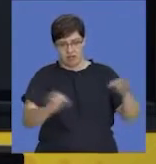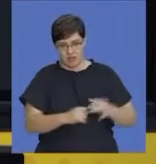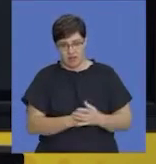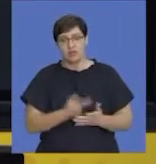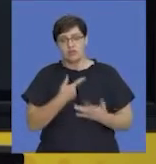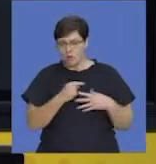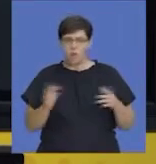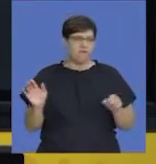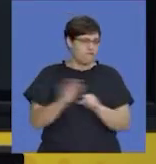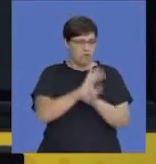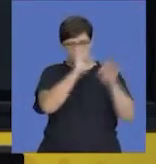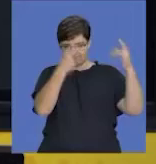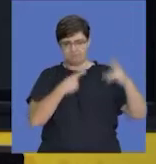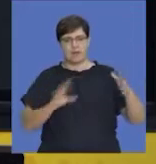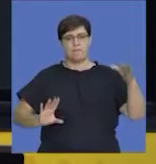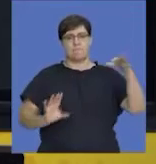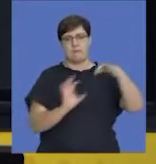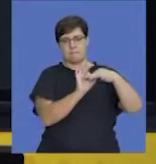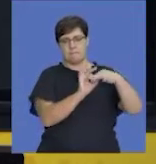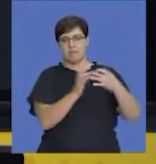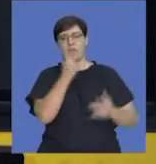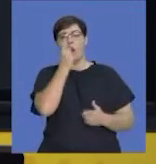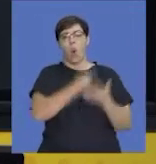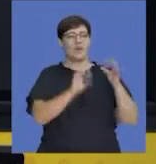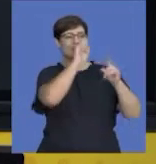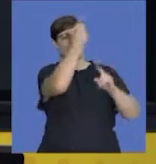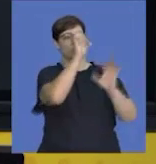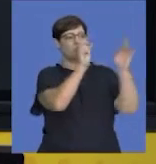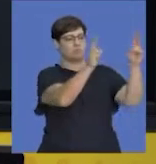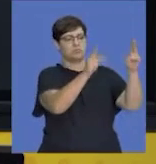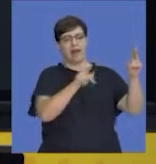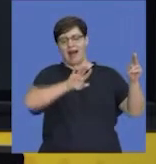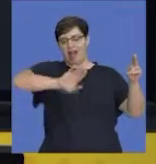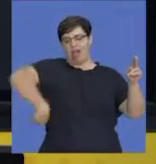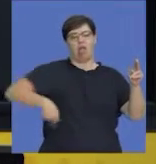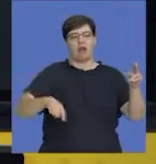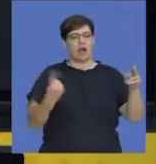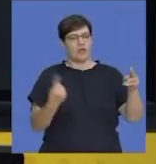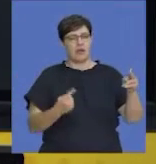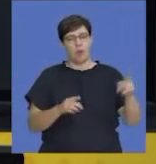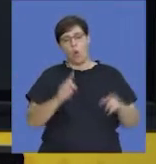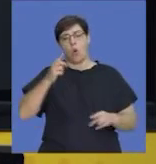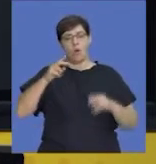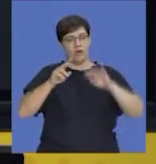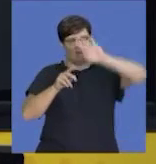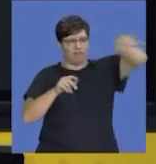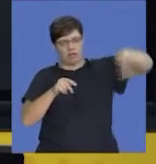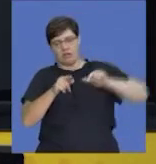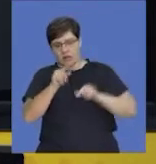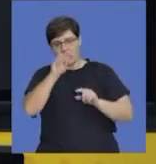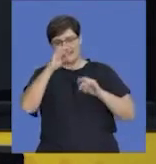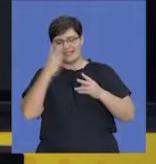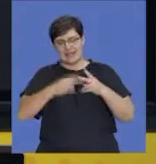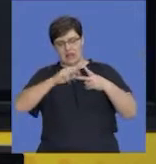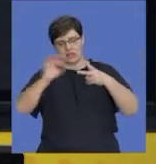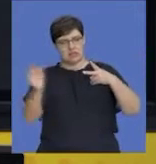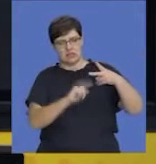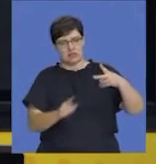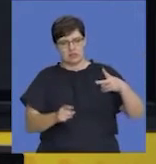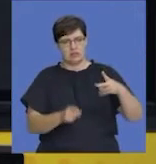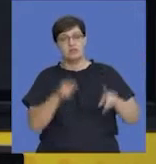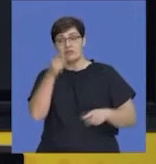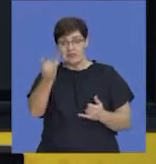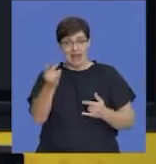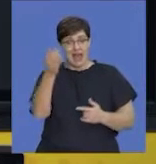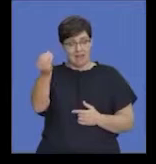you talk to the entire quotation. You don't only look at the first sentence and stop there, or the second sentence and stop there. Like for example,